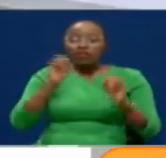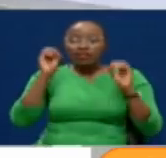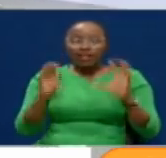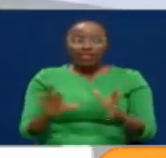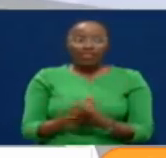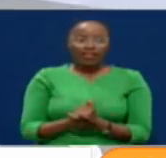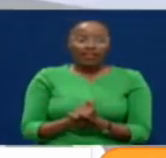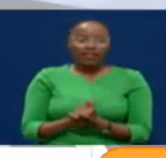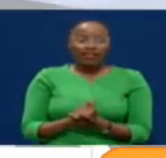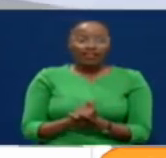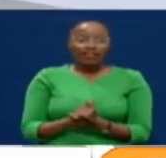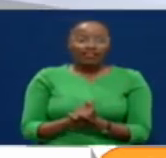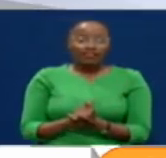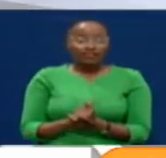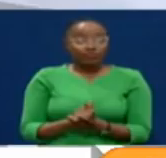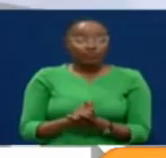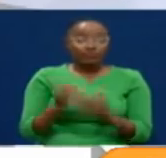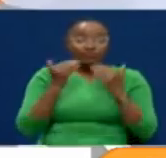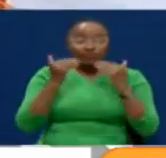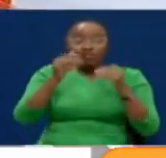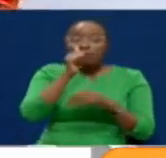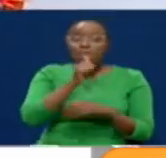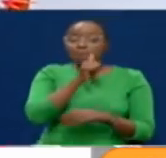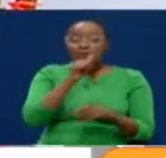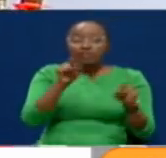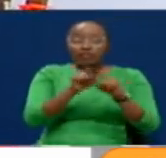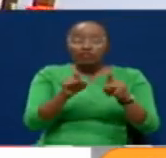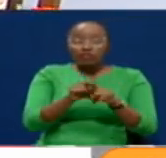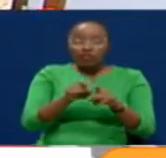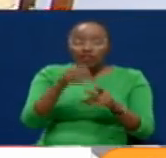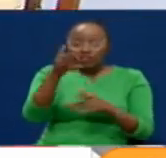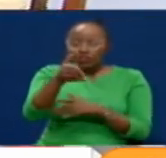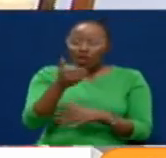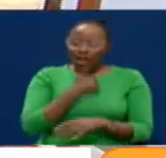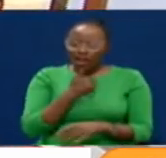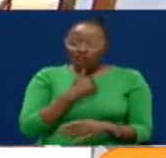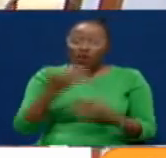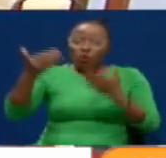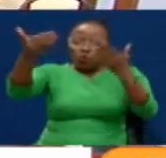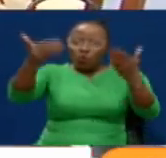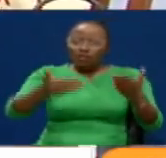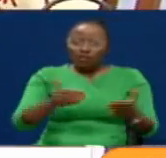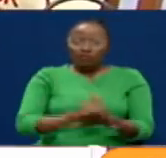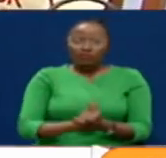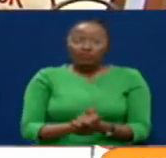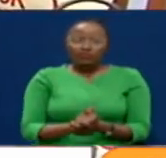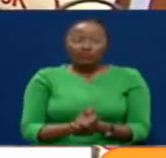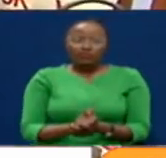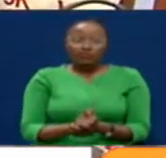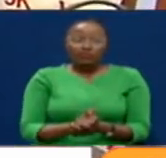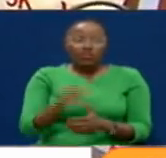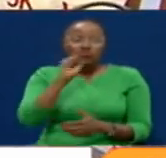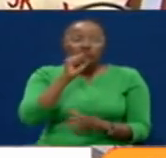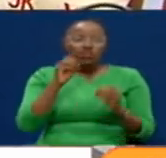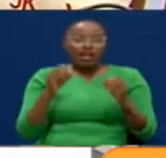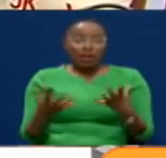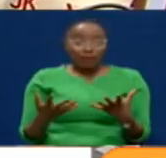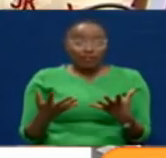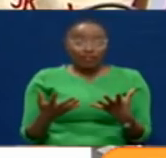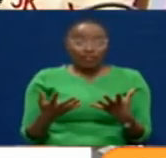see you. Thank you. With the secret of youth, Patrick. That's what you have. Karibu sana, bro. Thank you. Okay, how old are you,